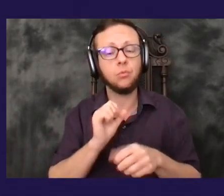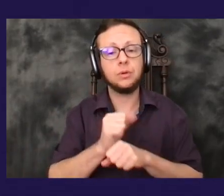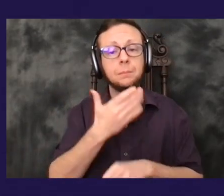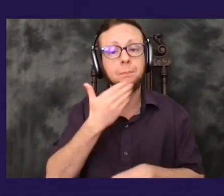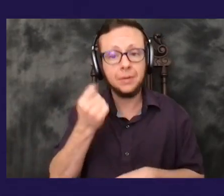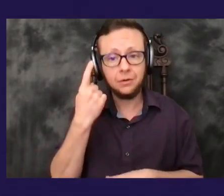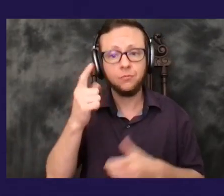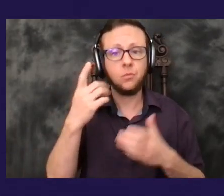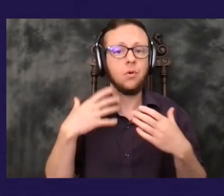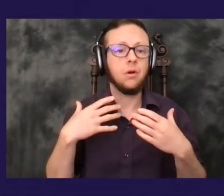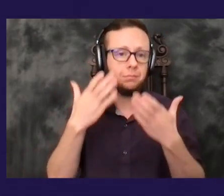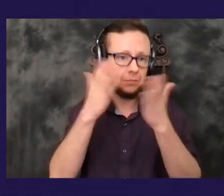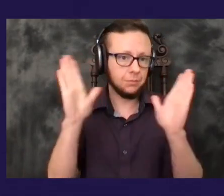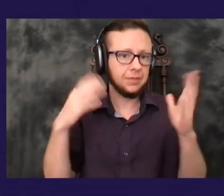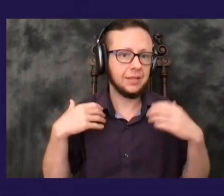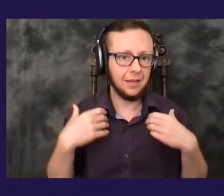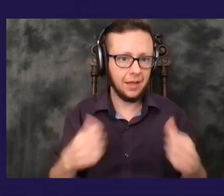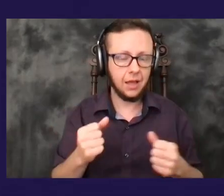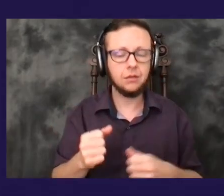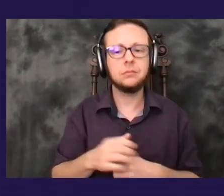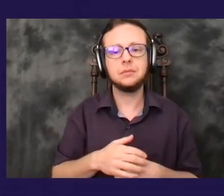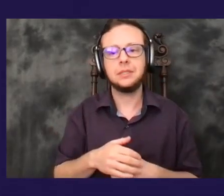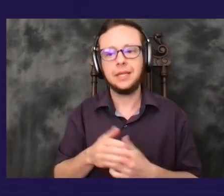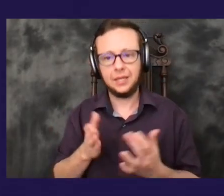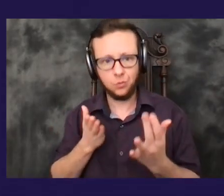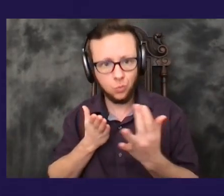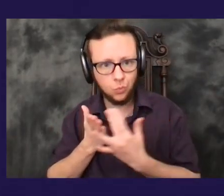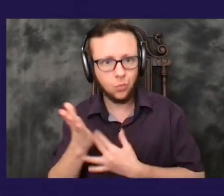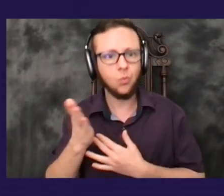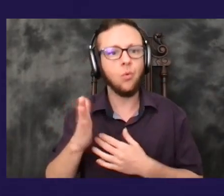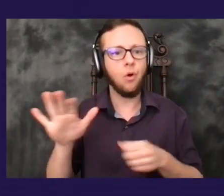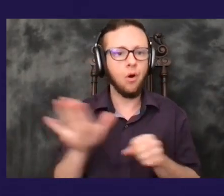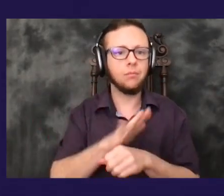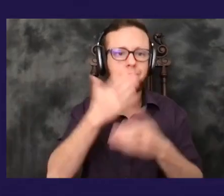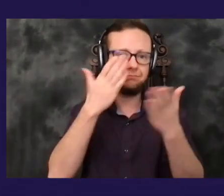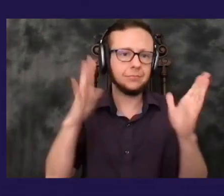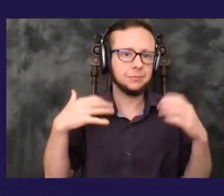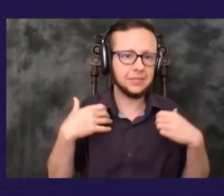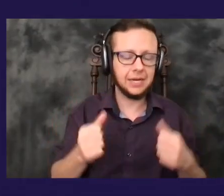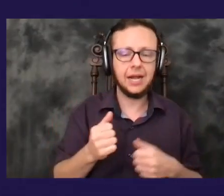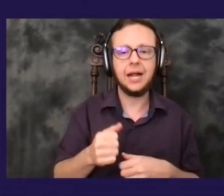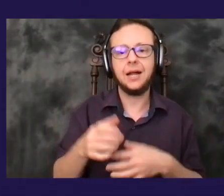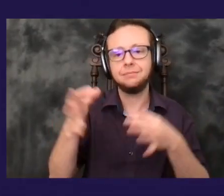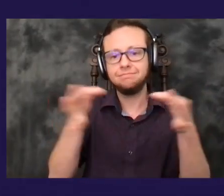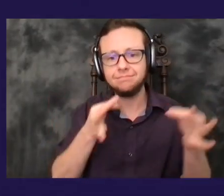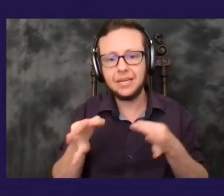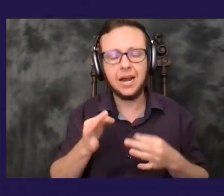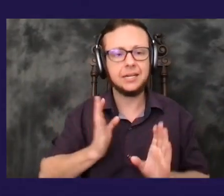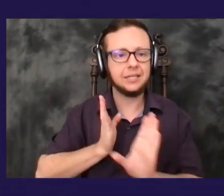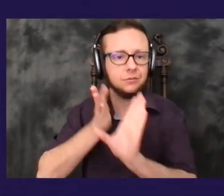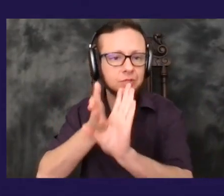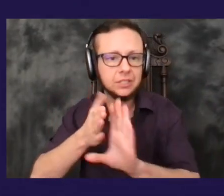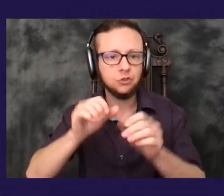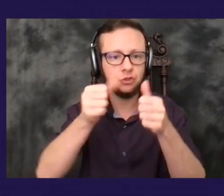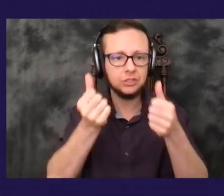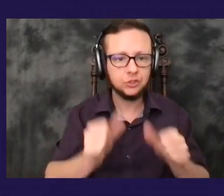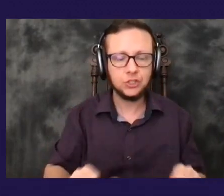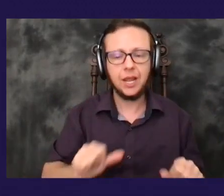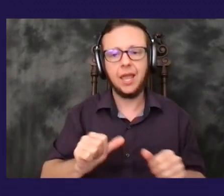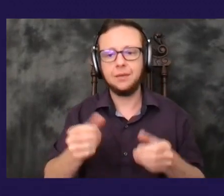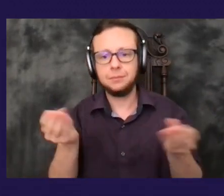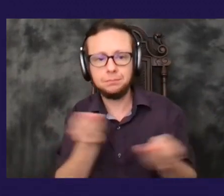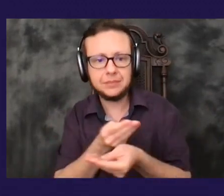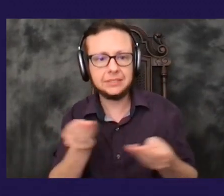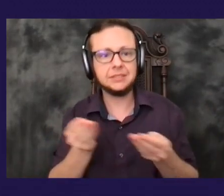that law pervades public health. It defines authority. It acts as an intervention. It shapes and mediates the social determinants of